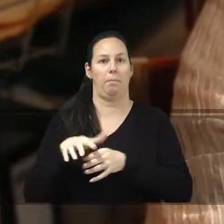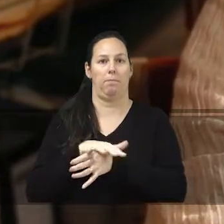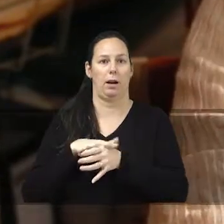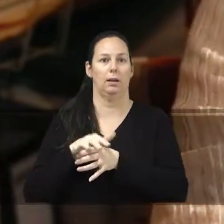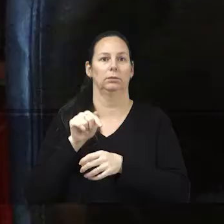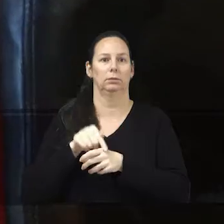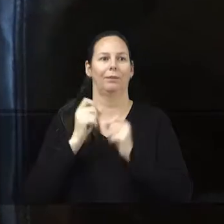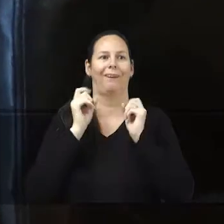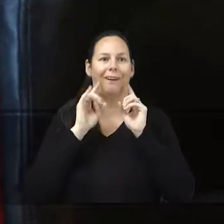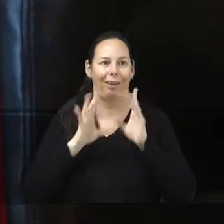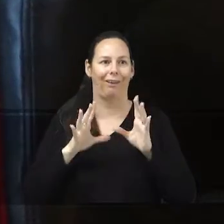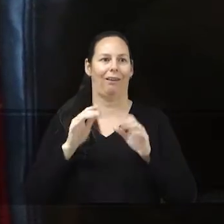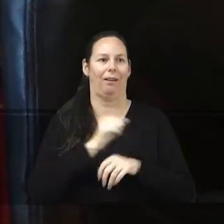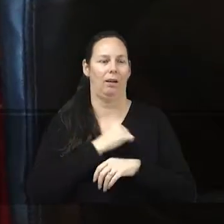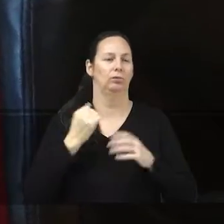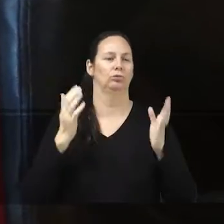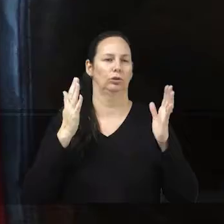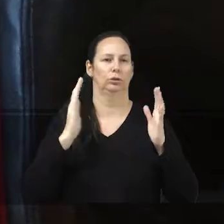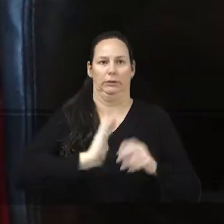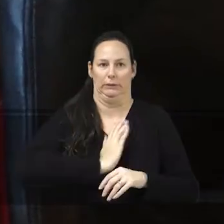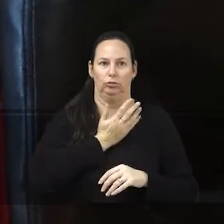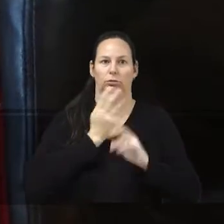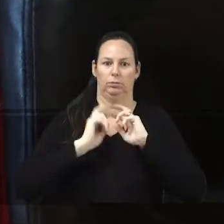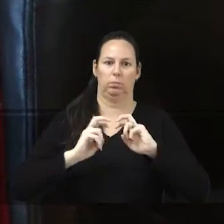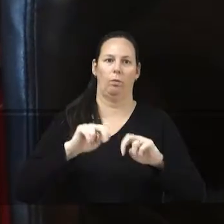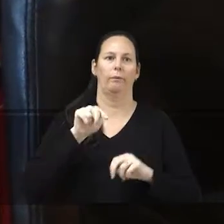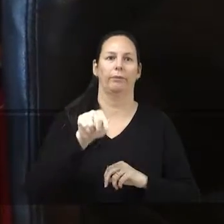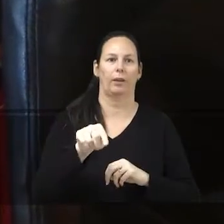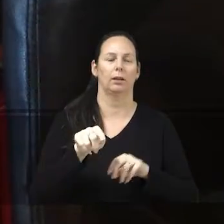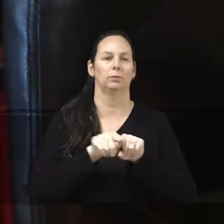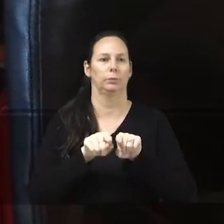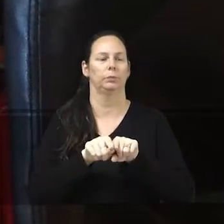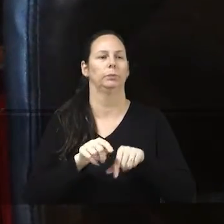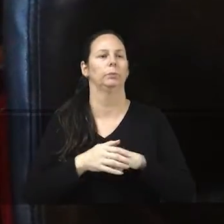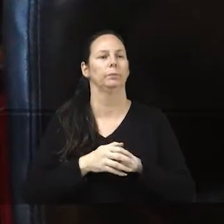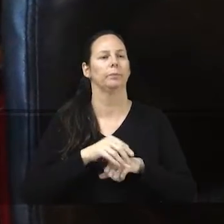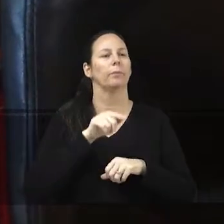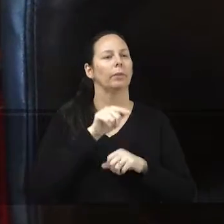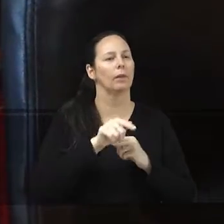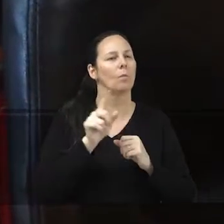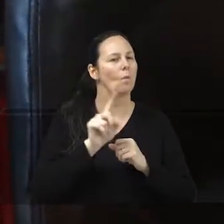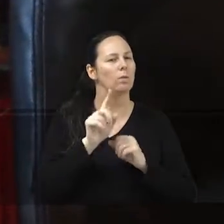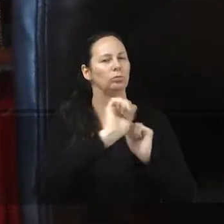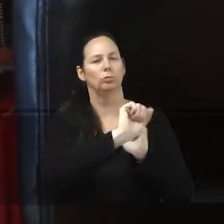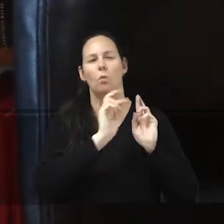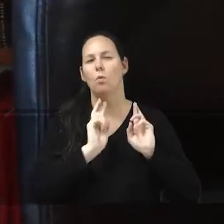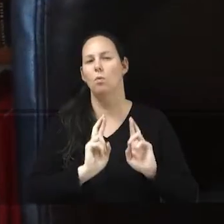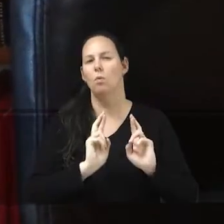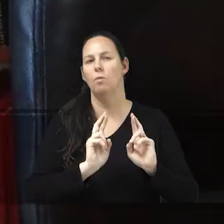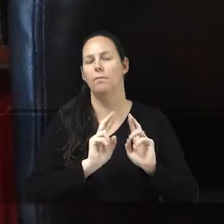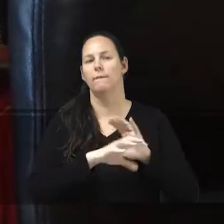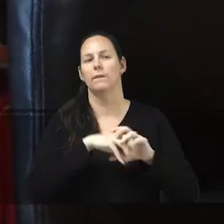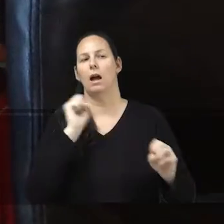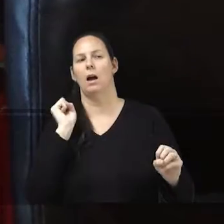in exploring that. What are your hopes for the outcomes from the Synod in terms of them, say, being